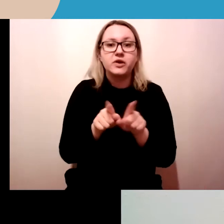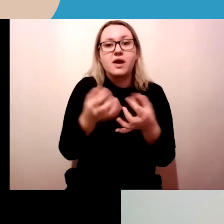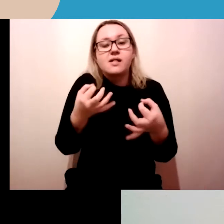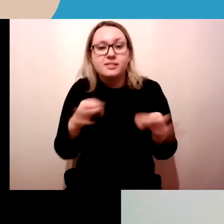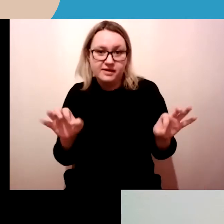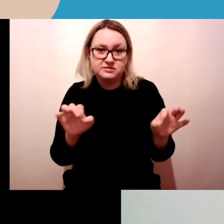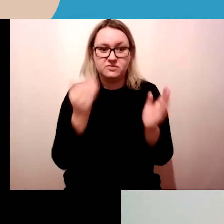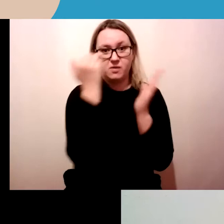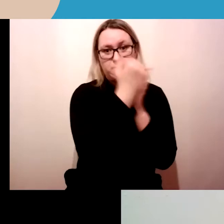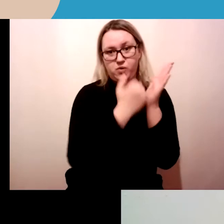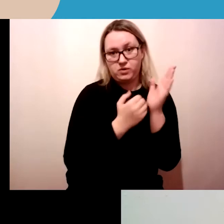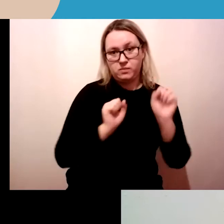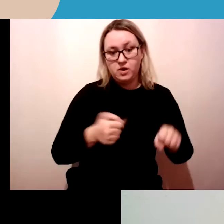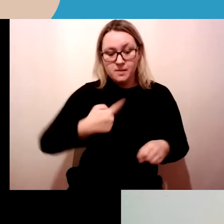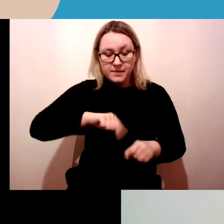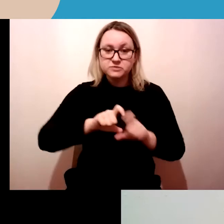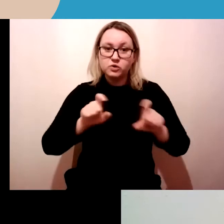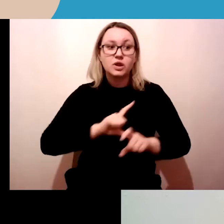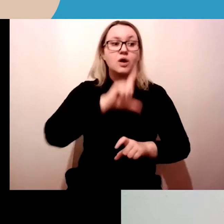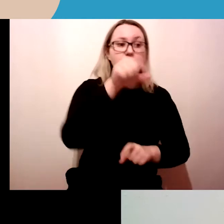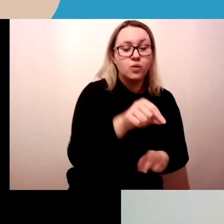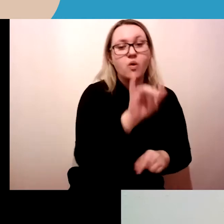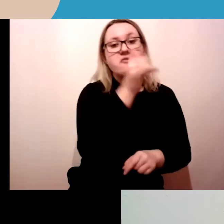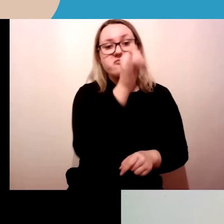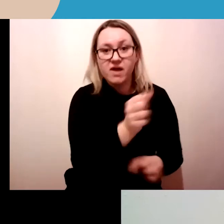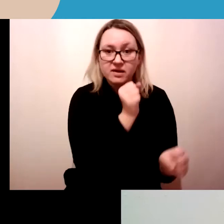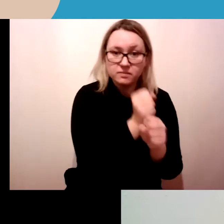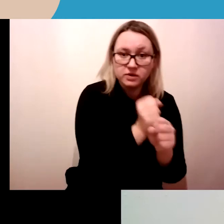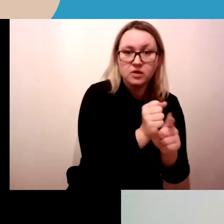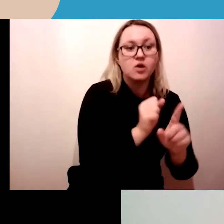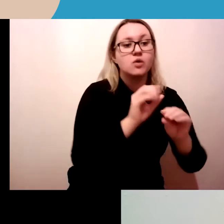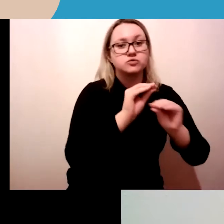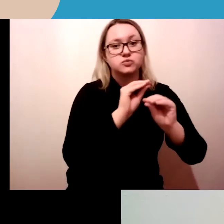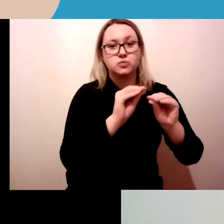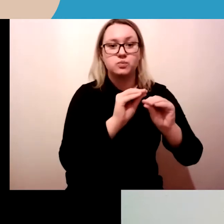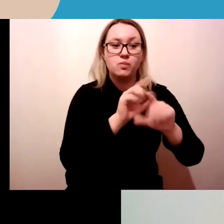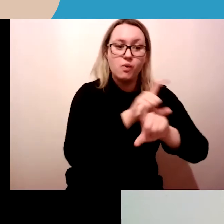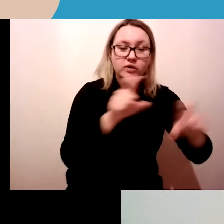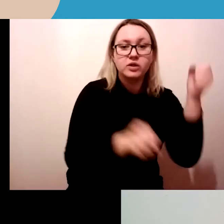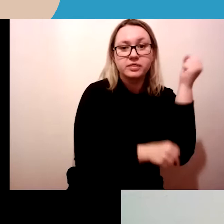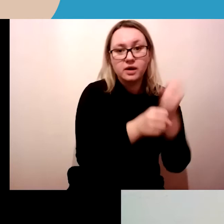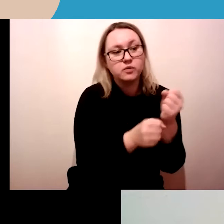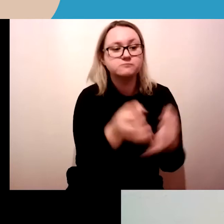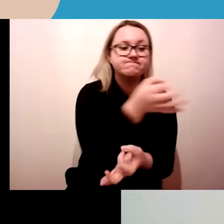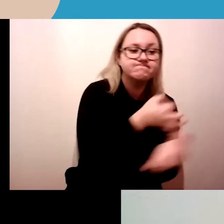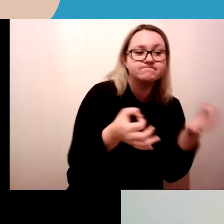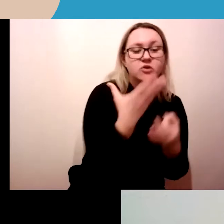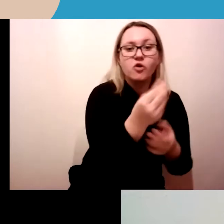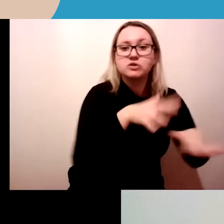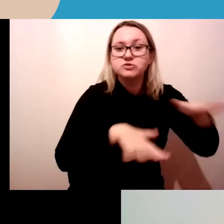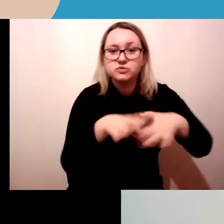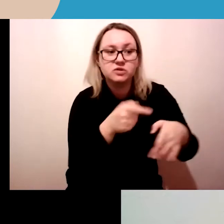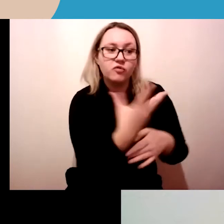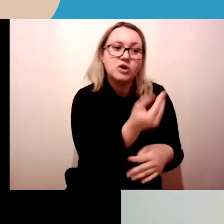adjust this program considering its own situation. We come to school, we perform assessment, we discuss